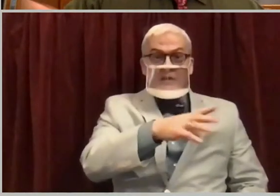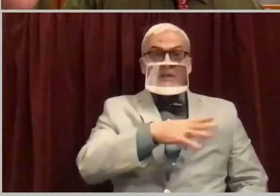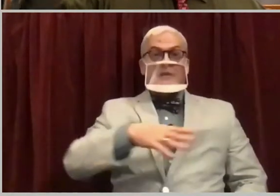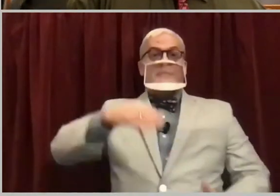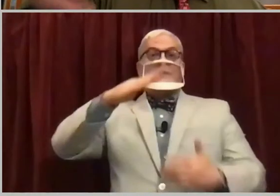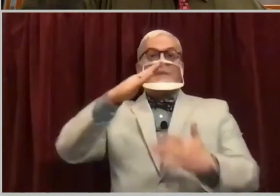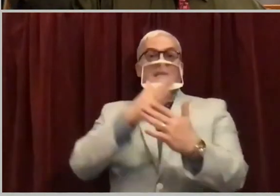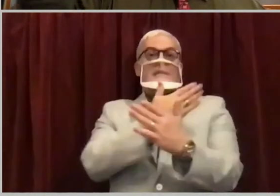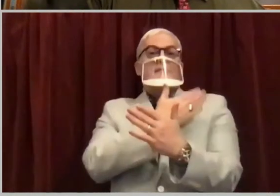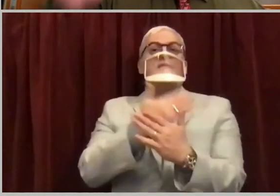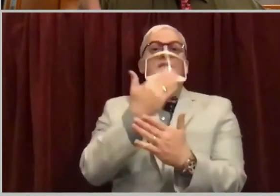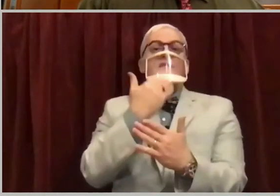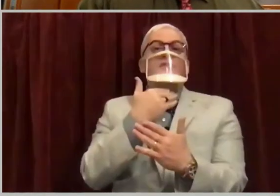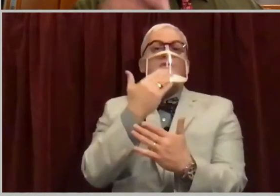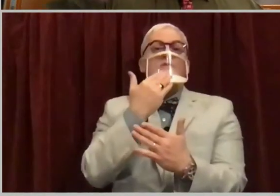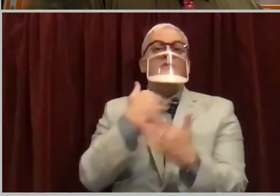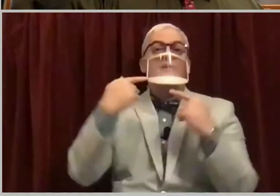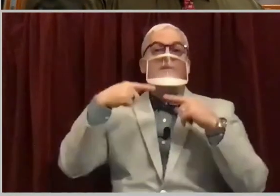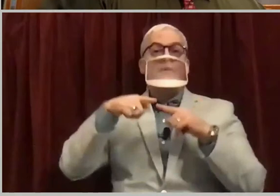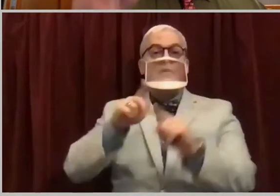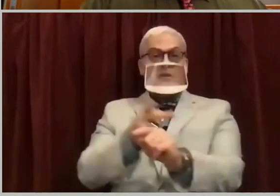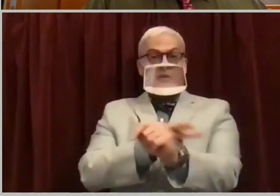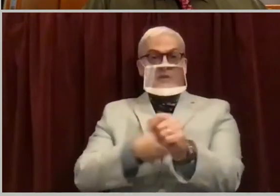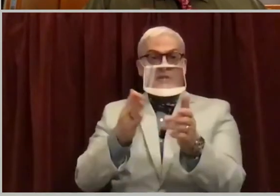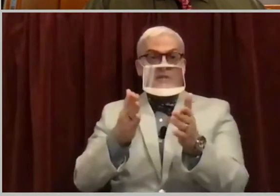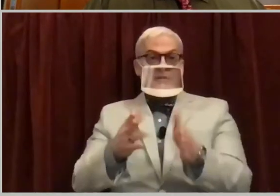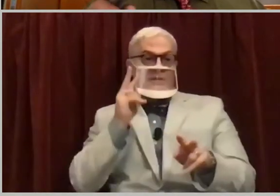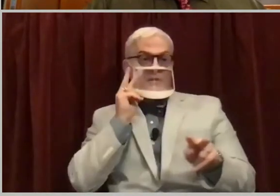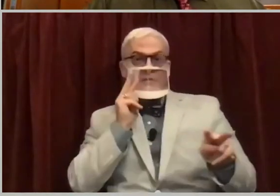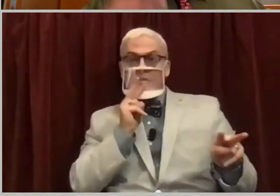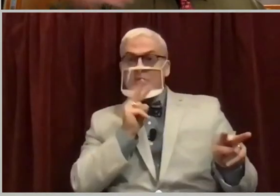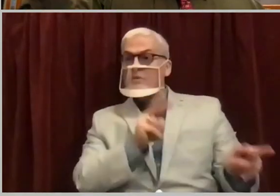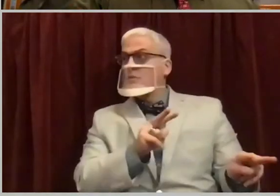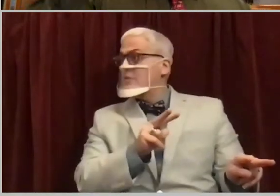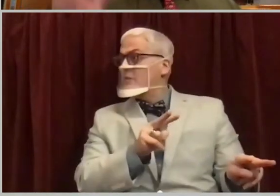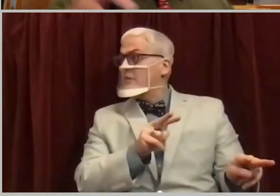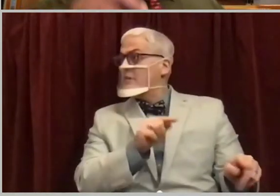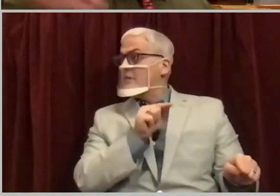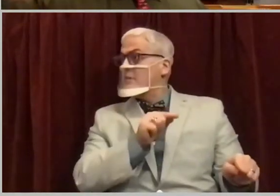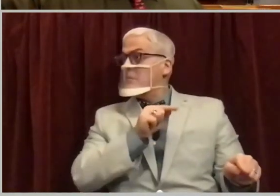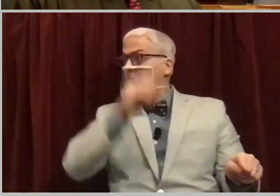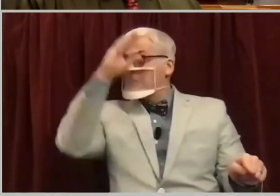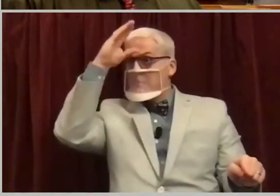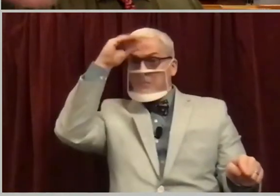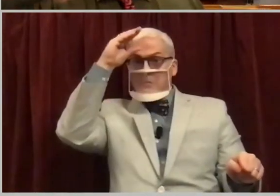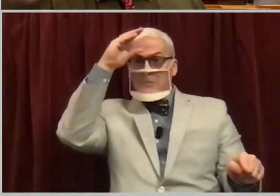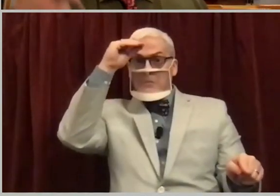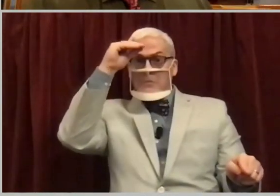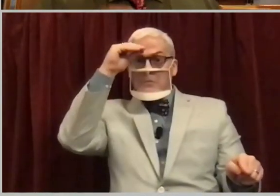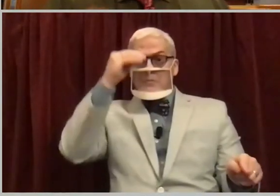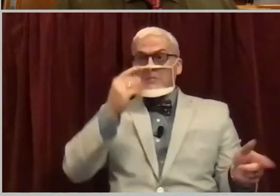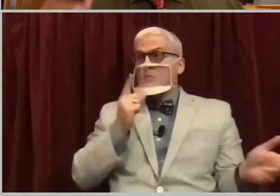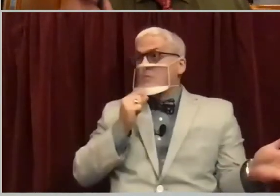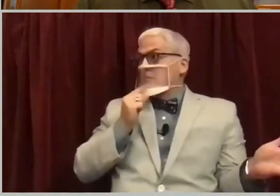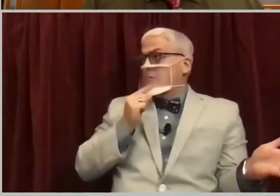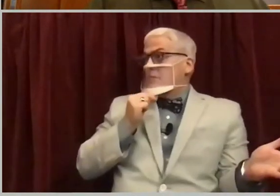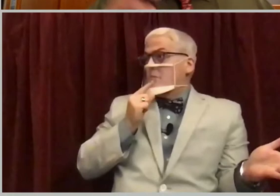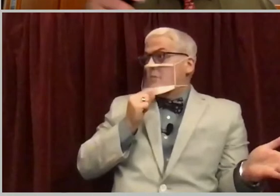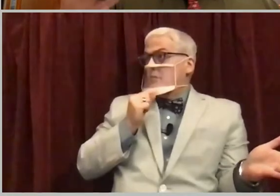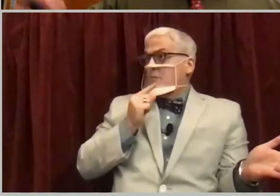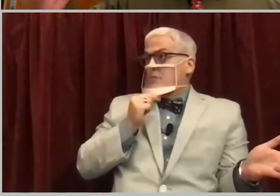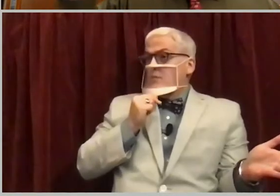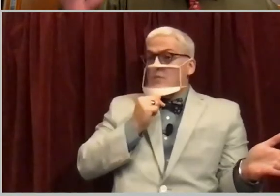angels greet with anthems sweet, while shepherds watch are